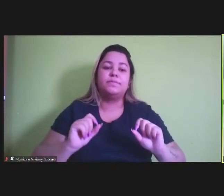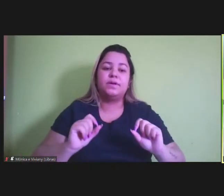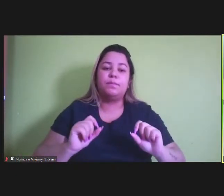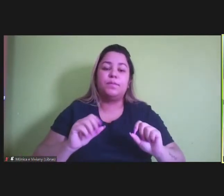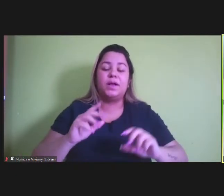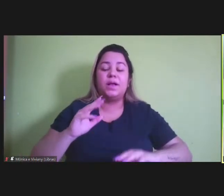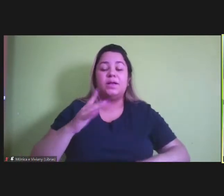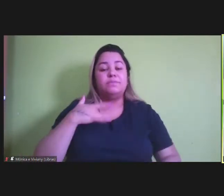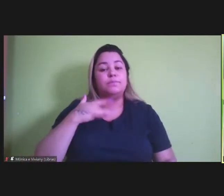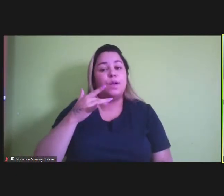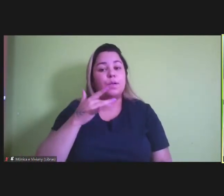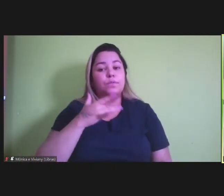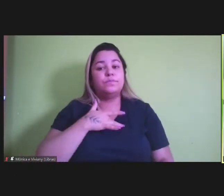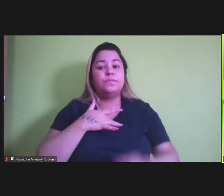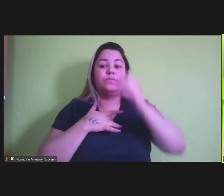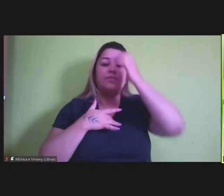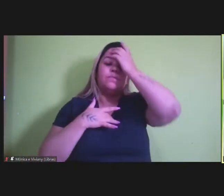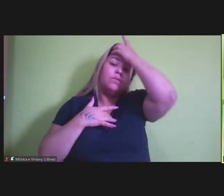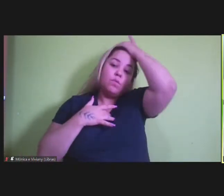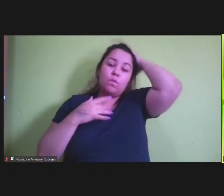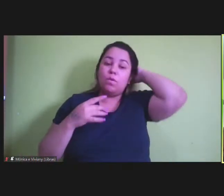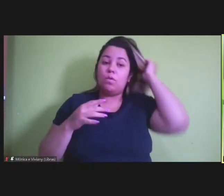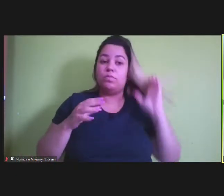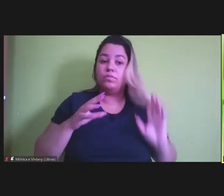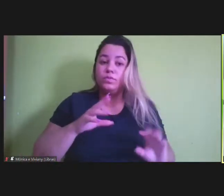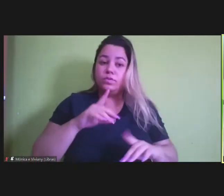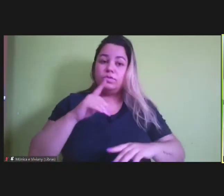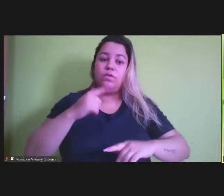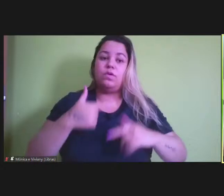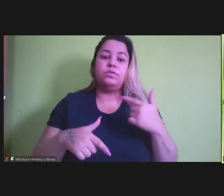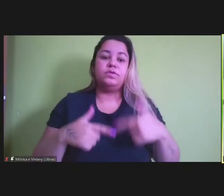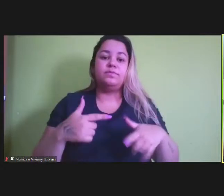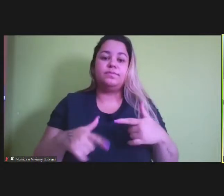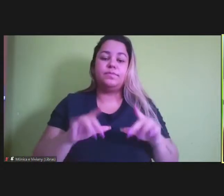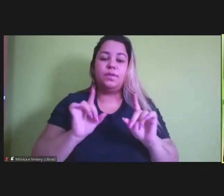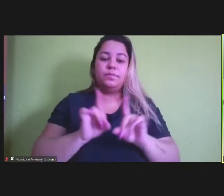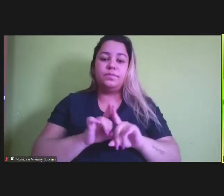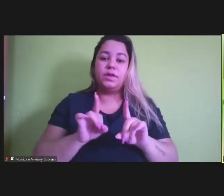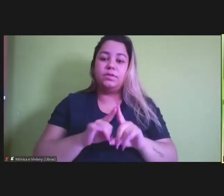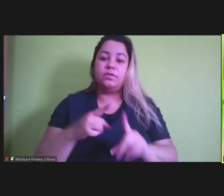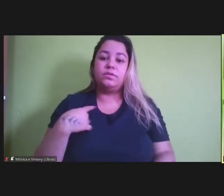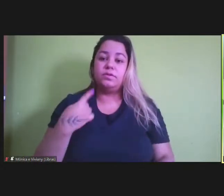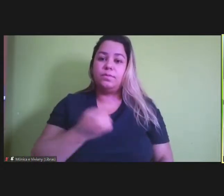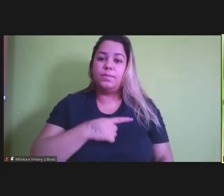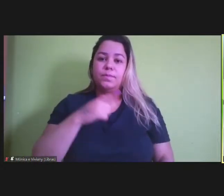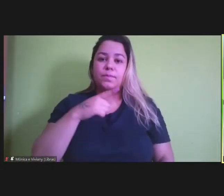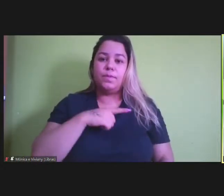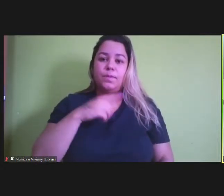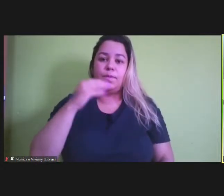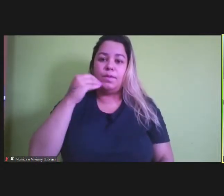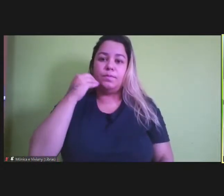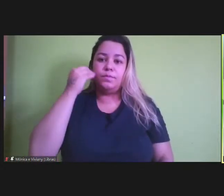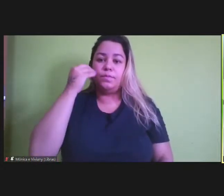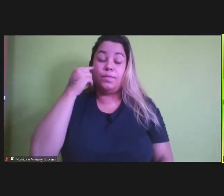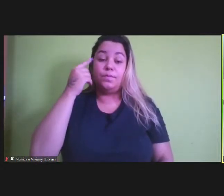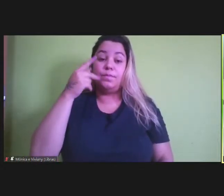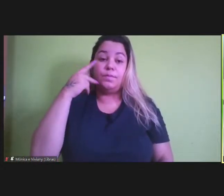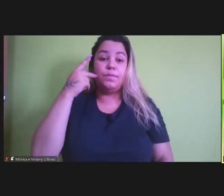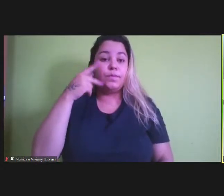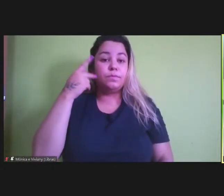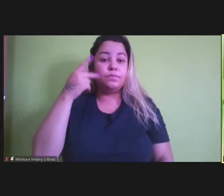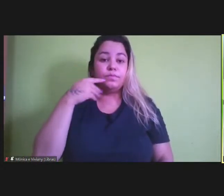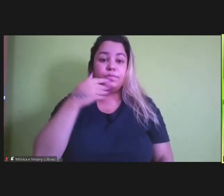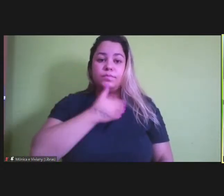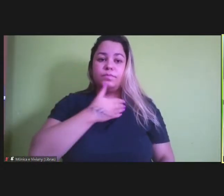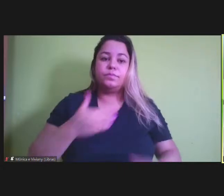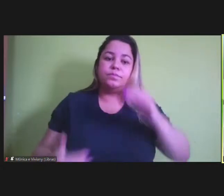centered with an action that is in one or another specific professional, and that we also have public policies that